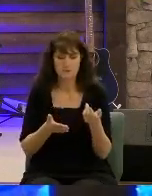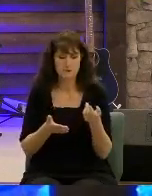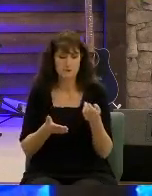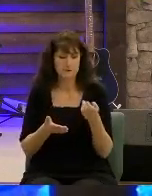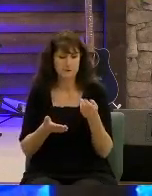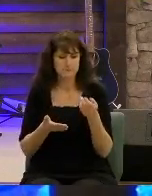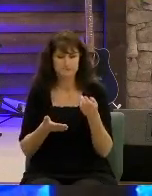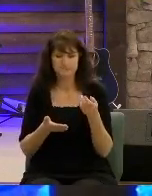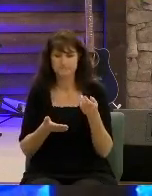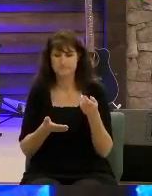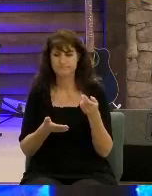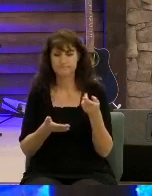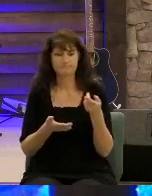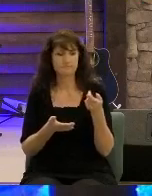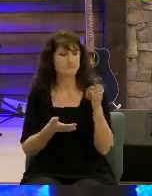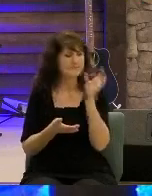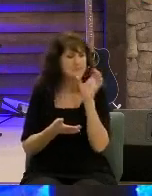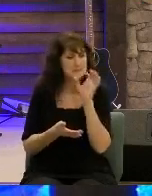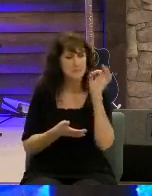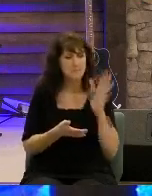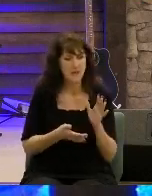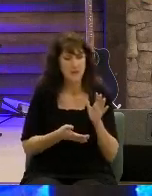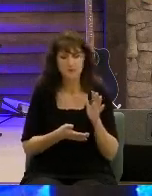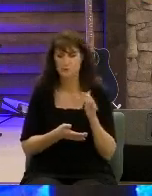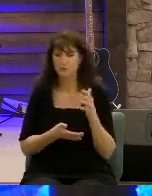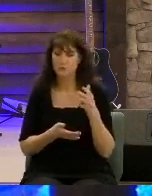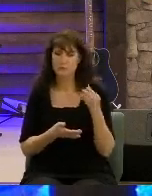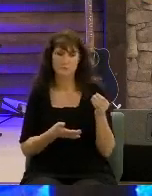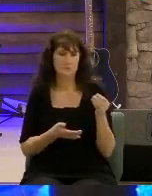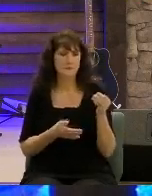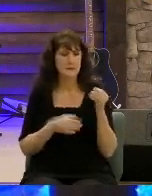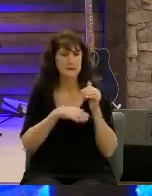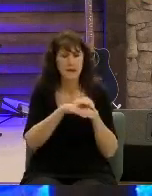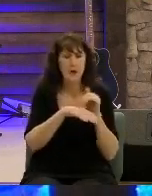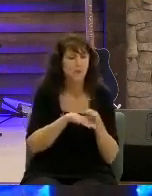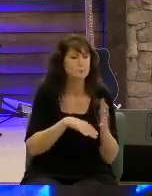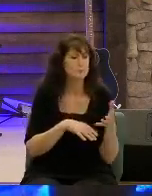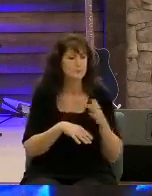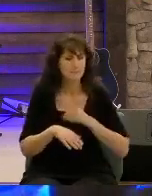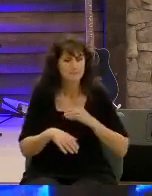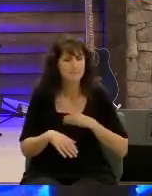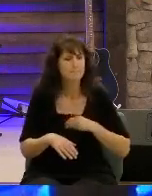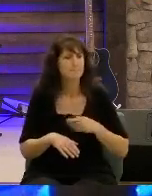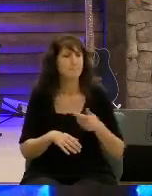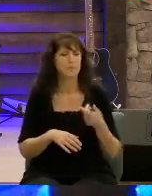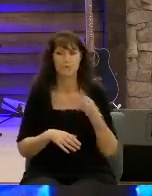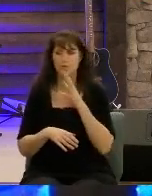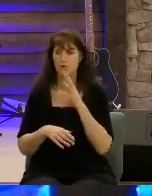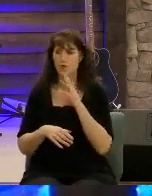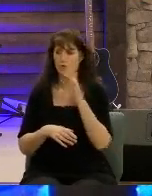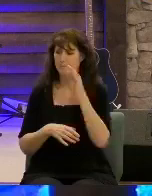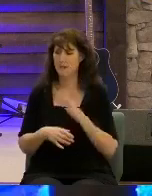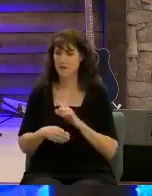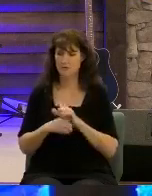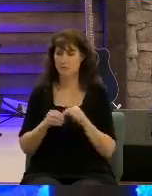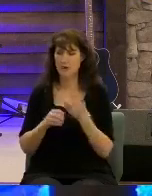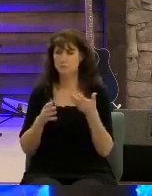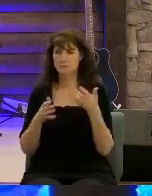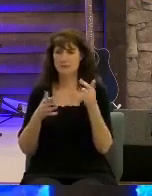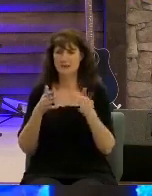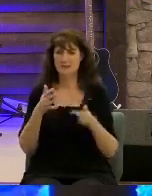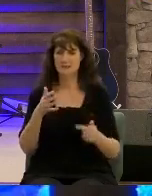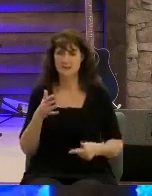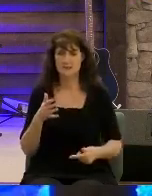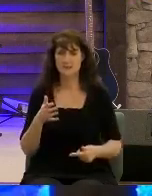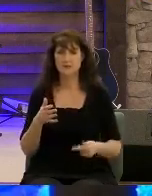Do I need to seek pastor and just talk to him about this? Do I need to talk to any of the pastors about any of this? Do I